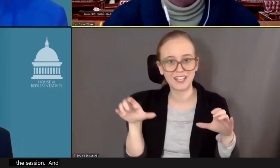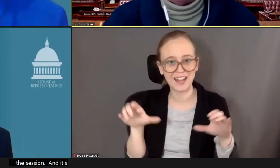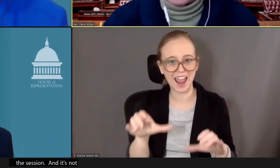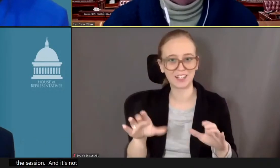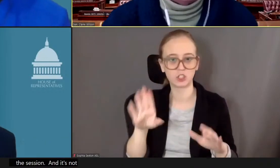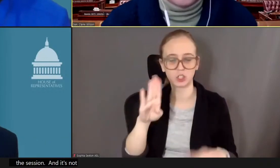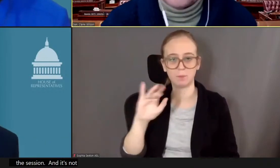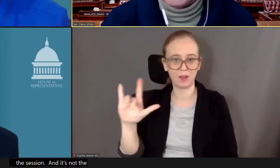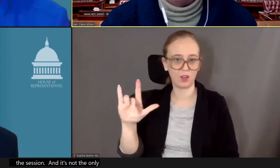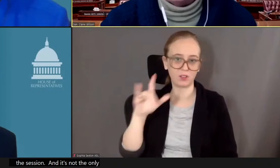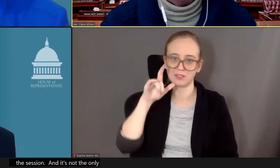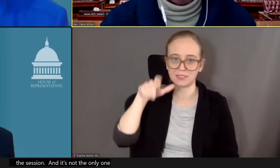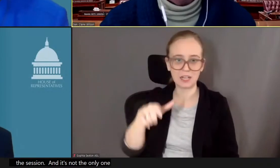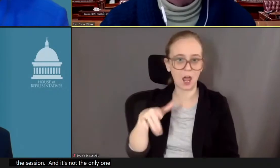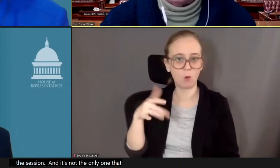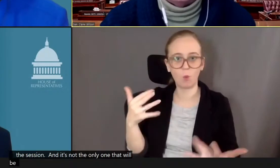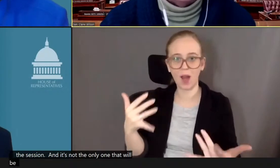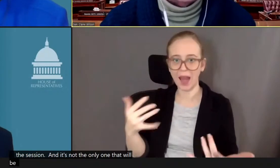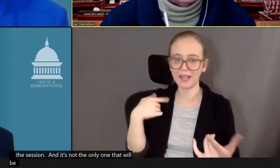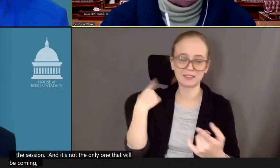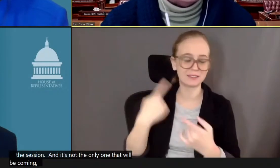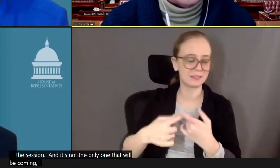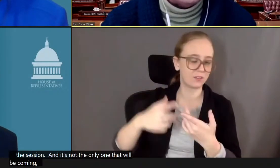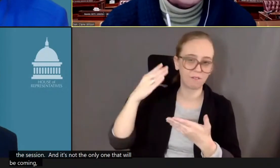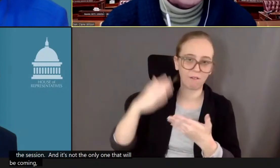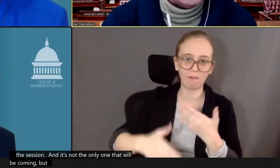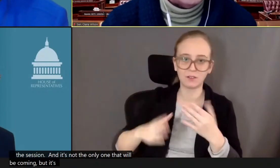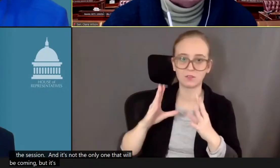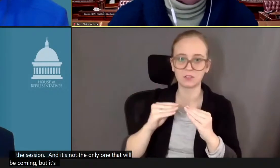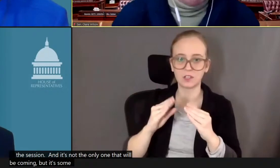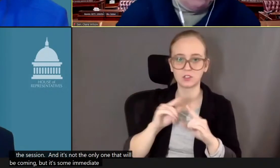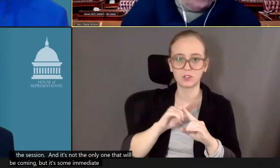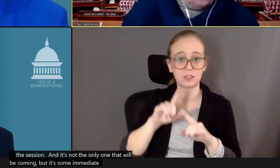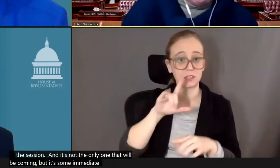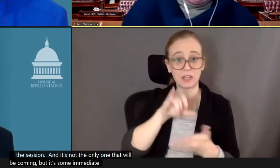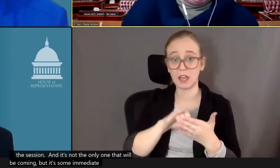one that will be coming, but it's some immediate relief.